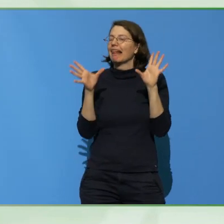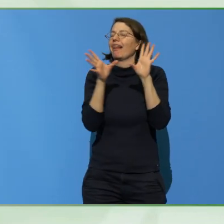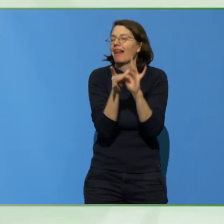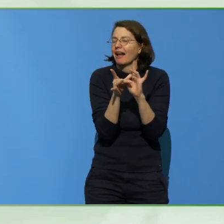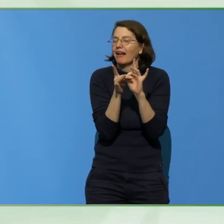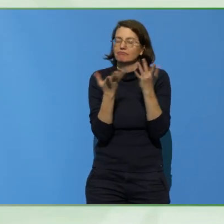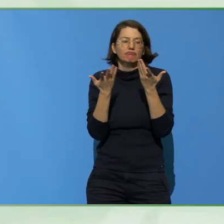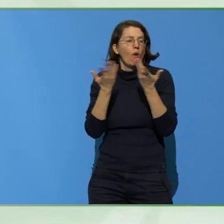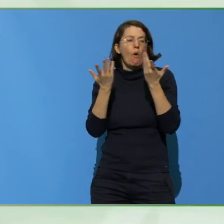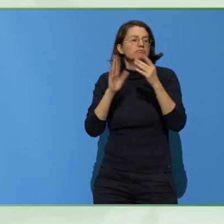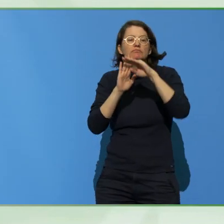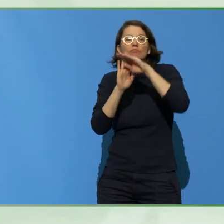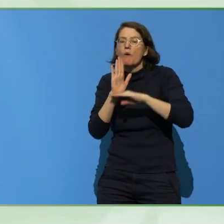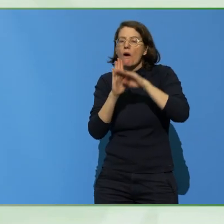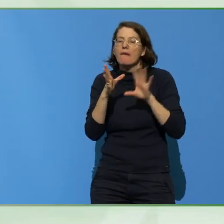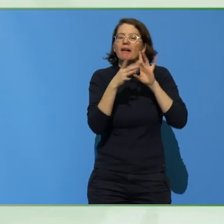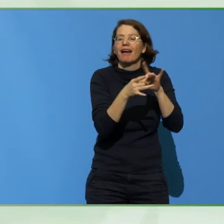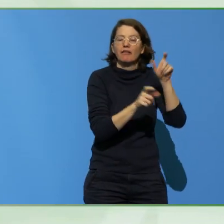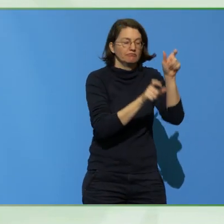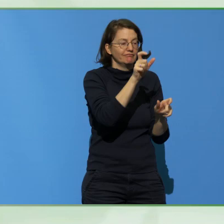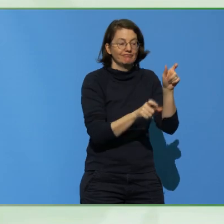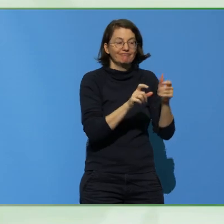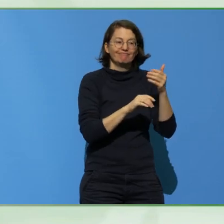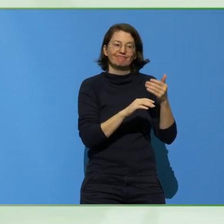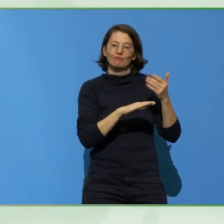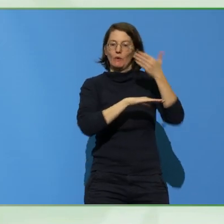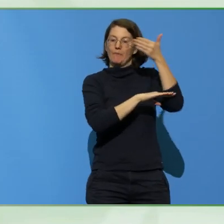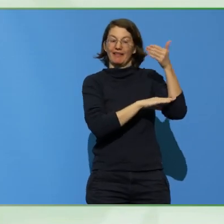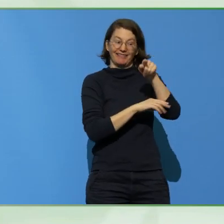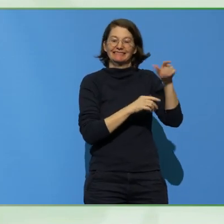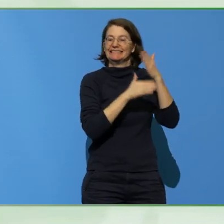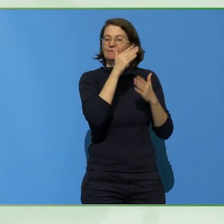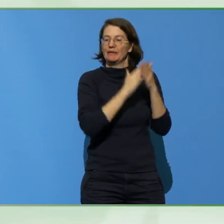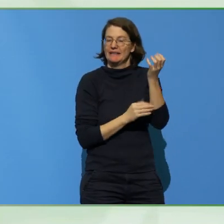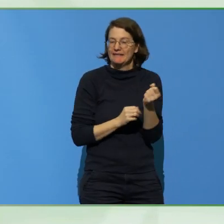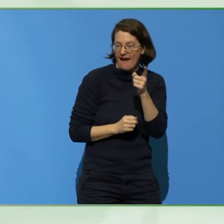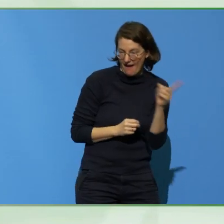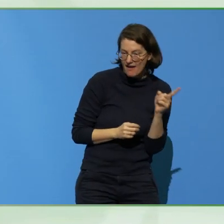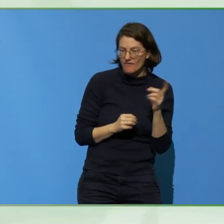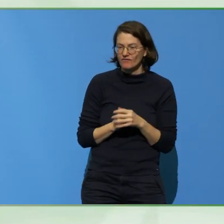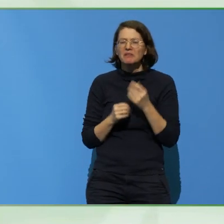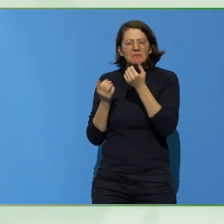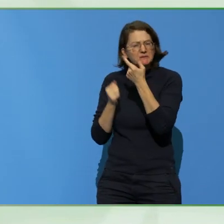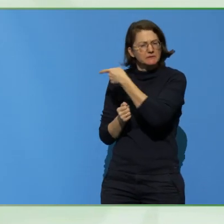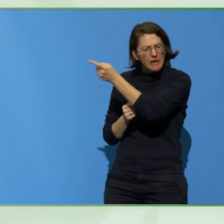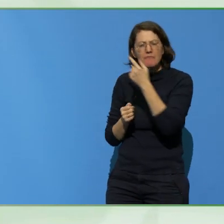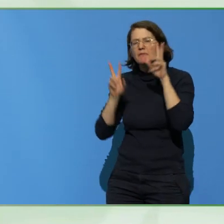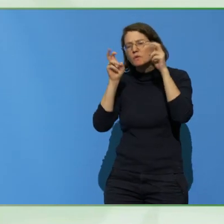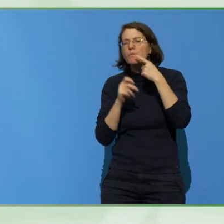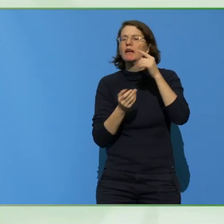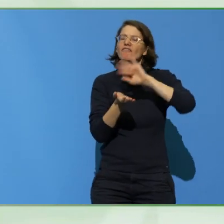just from one or two of you, what has been, from the founders' perspective, one of their biggest challenges when it comes to